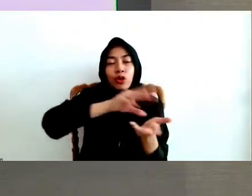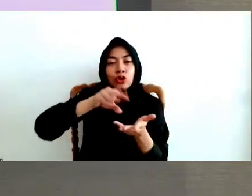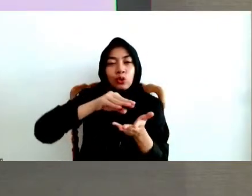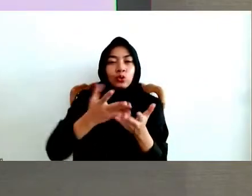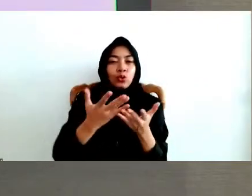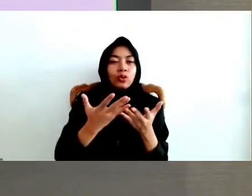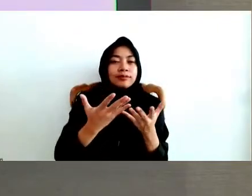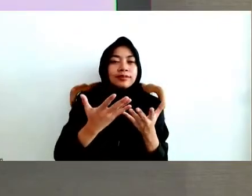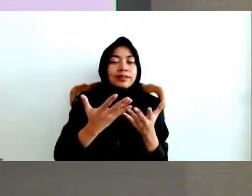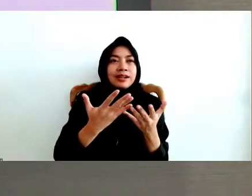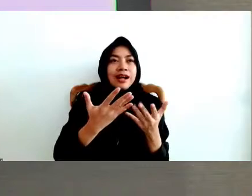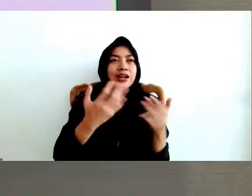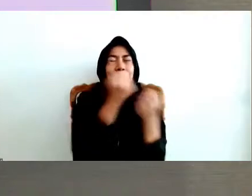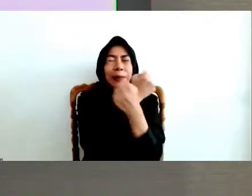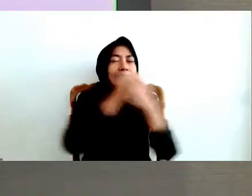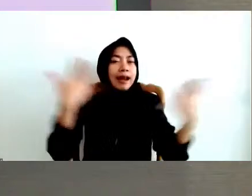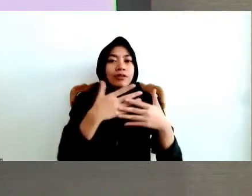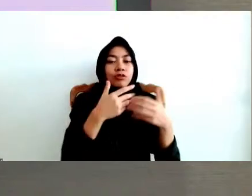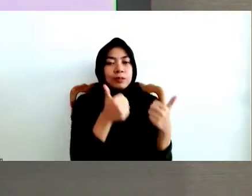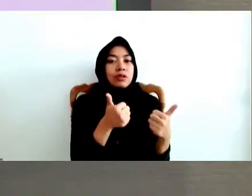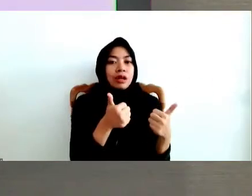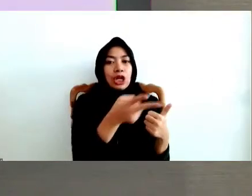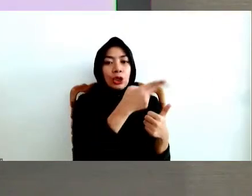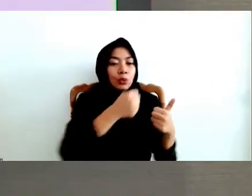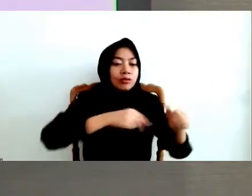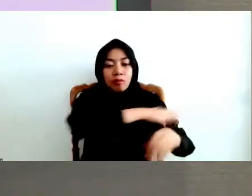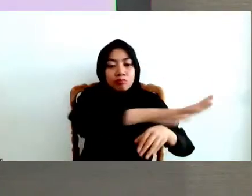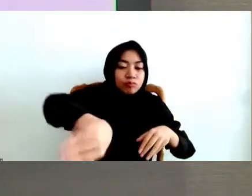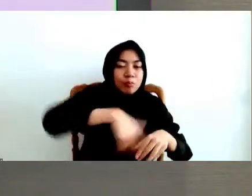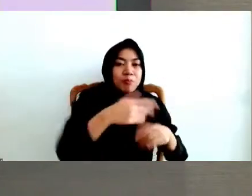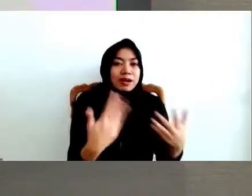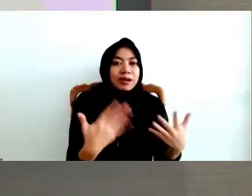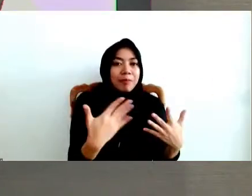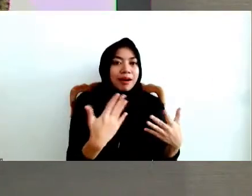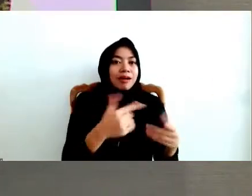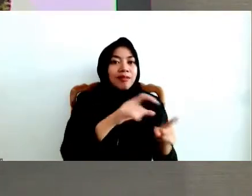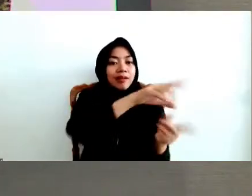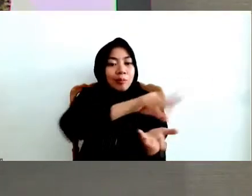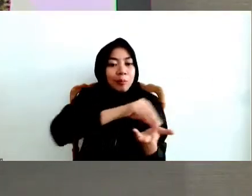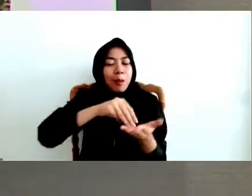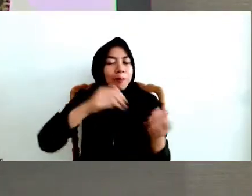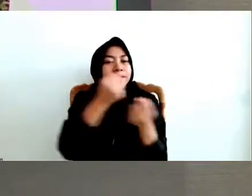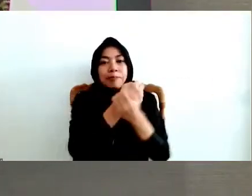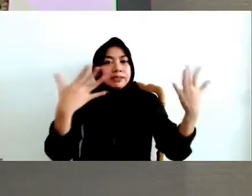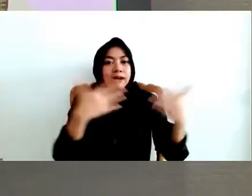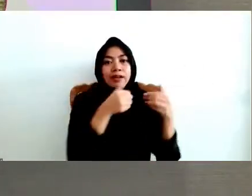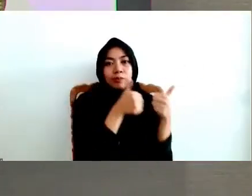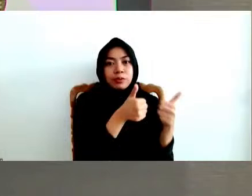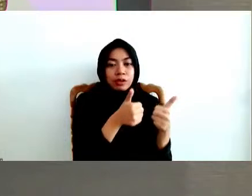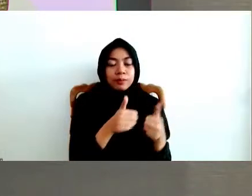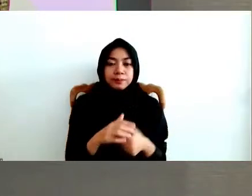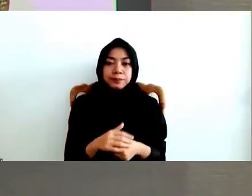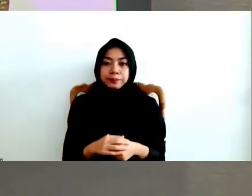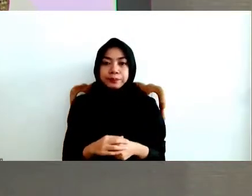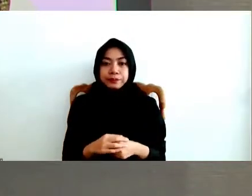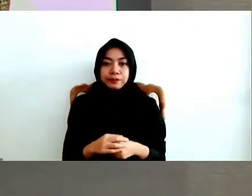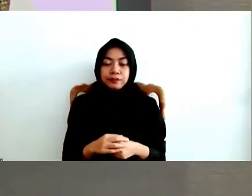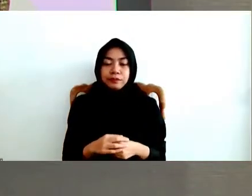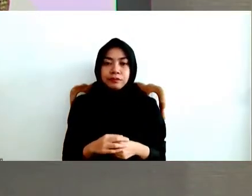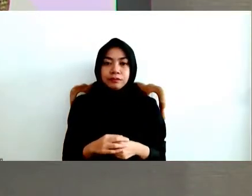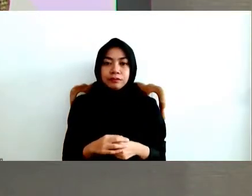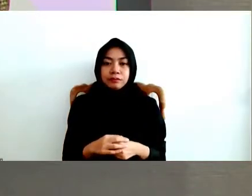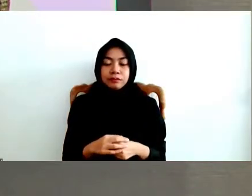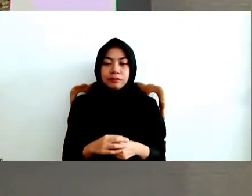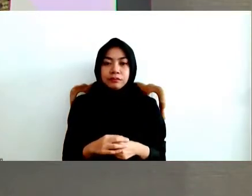poverty situation in Indonesia, definitely. Because again, I think while if we recall that if we